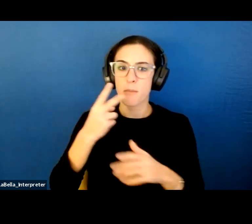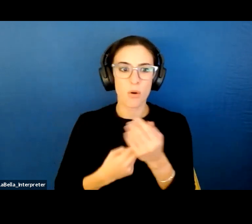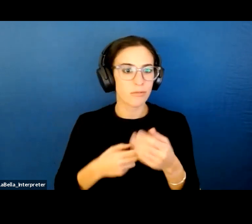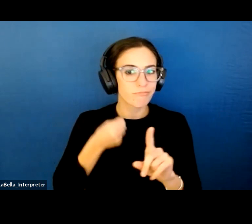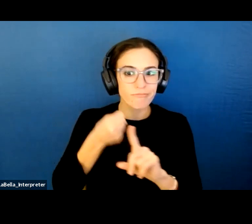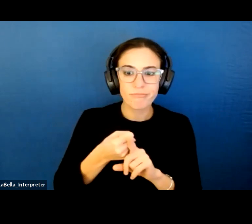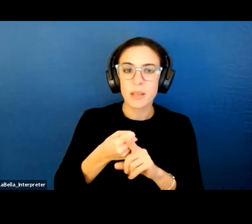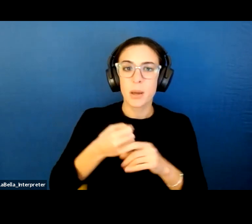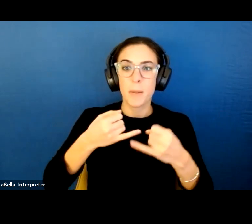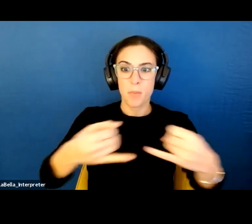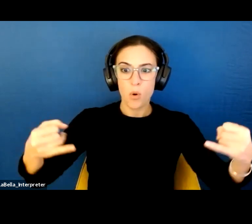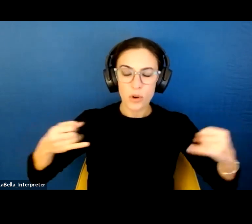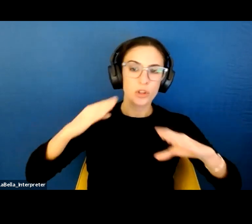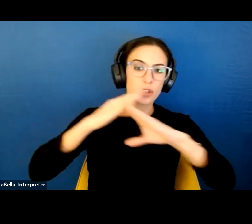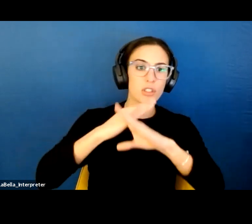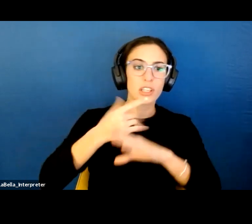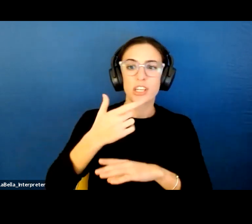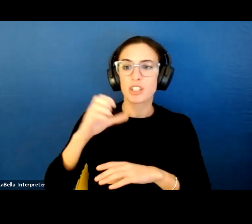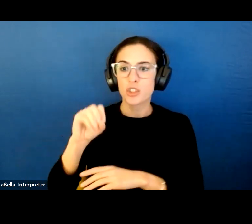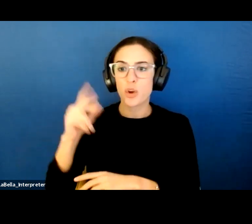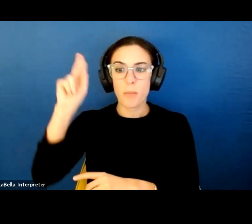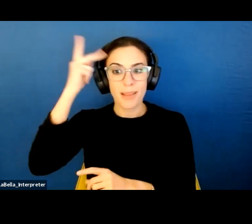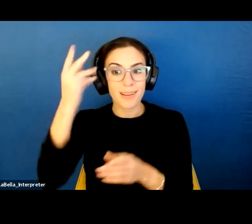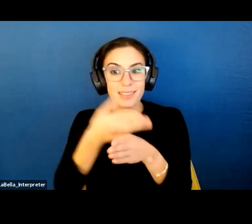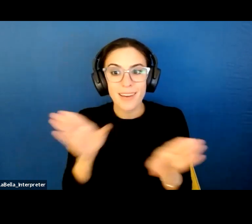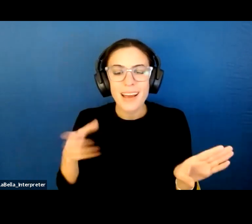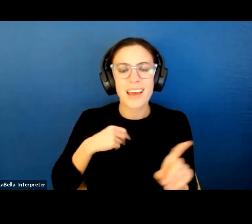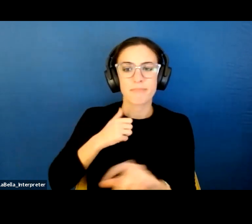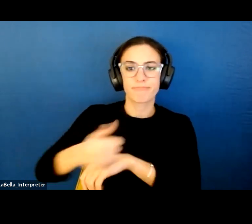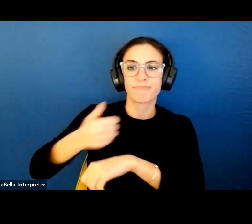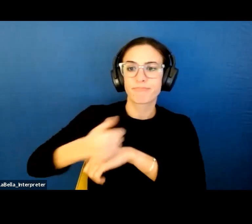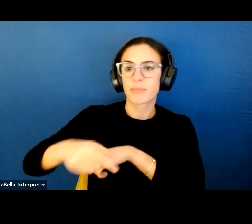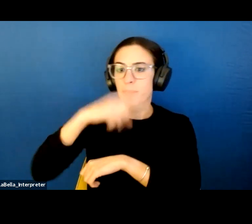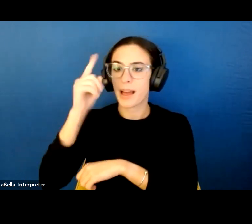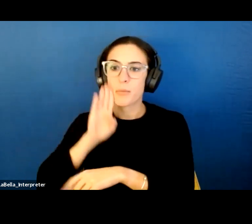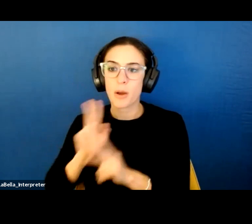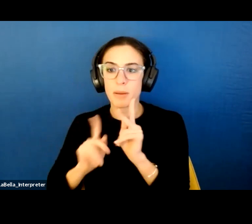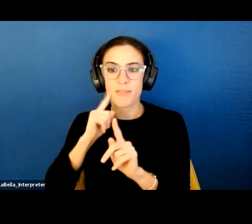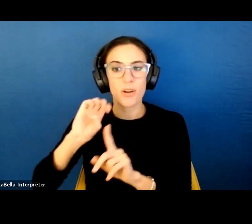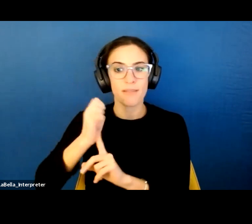geopolitical divides, and the scapegoating of Black and brown people for environmental problems.